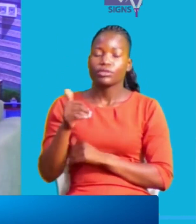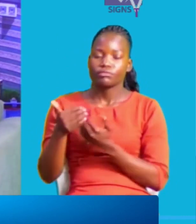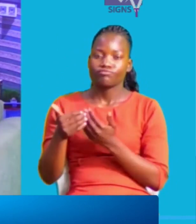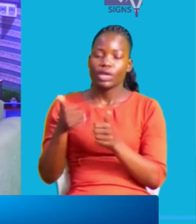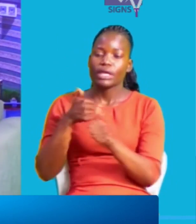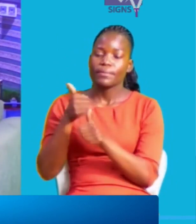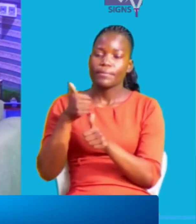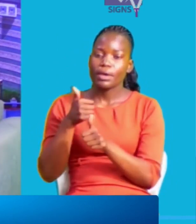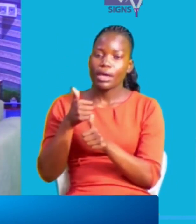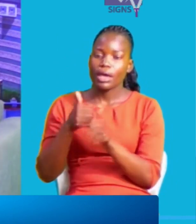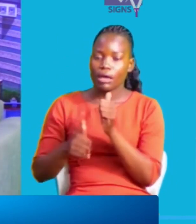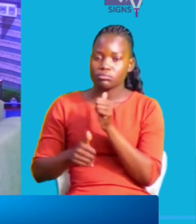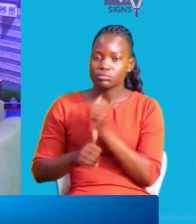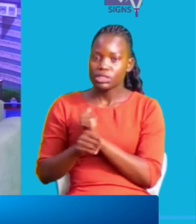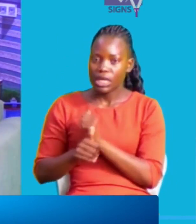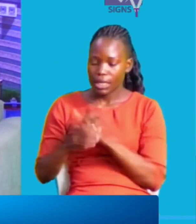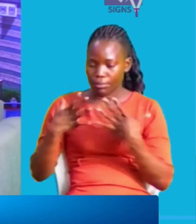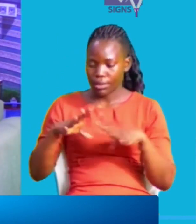people, or who are not even a part